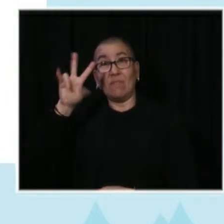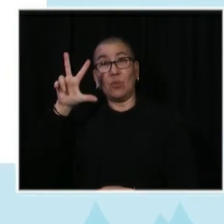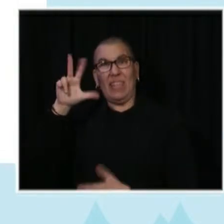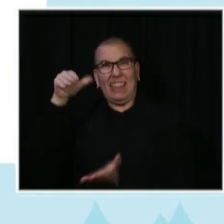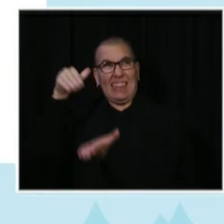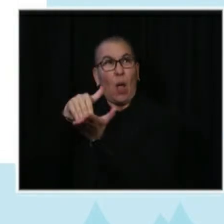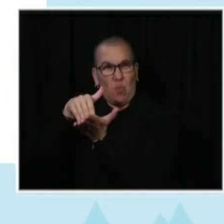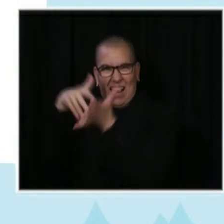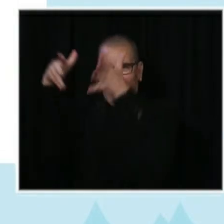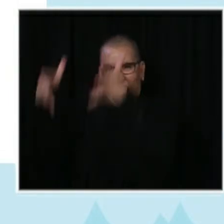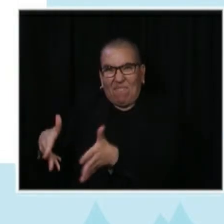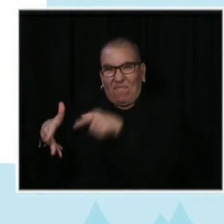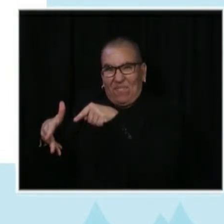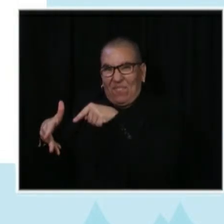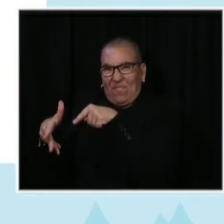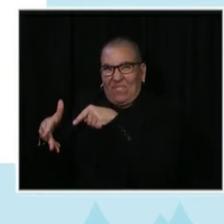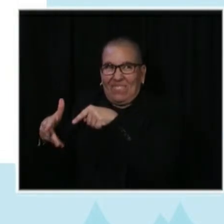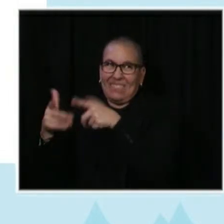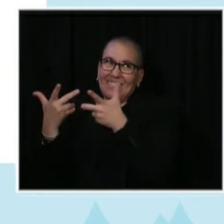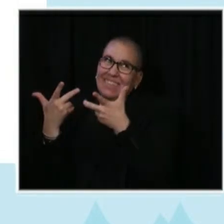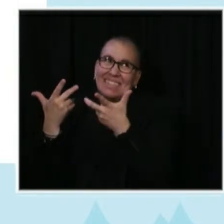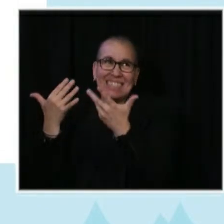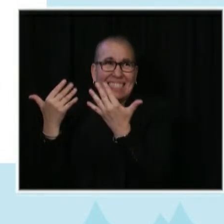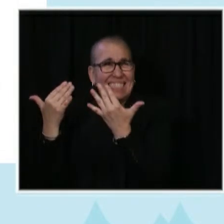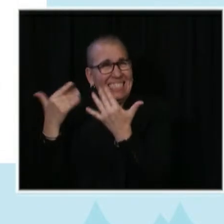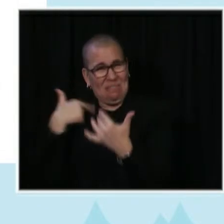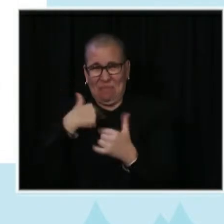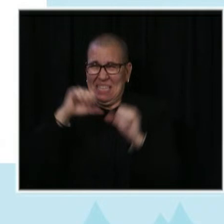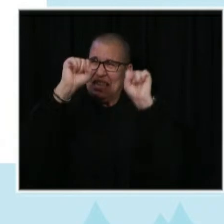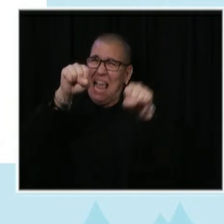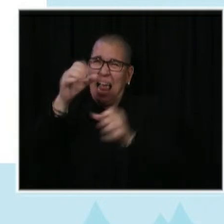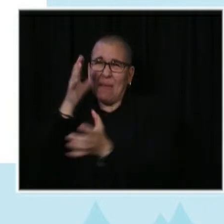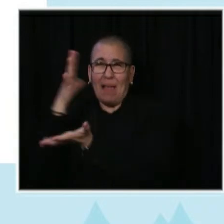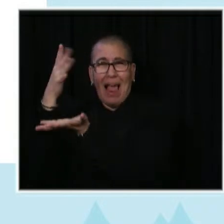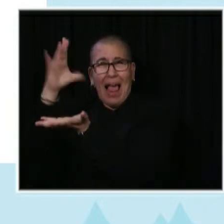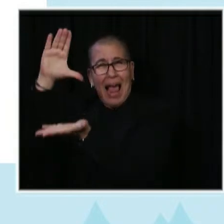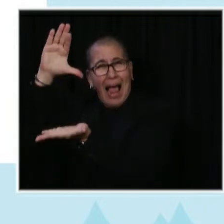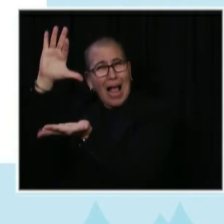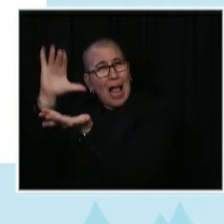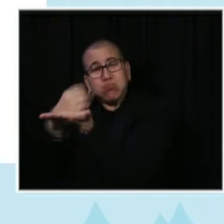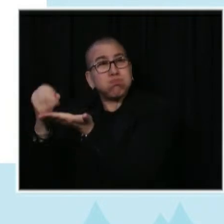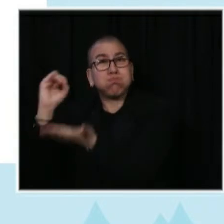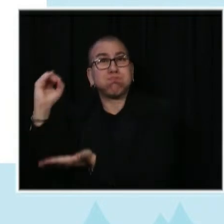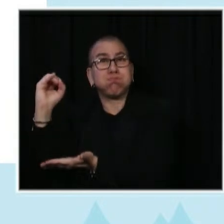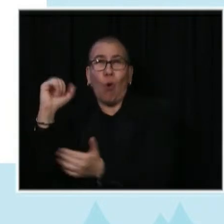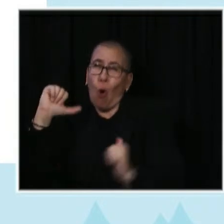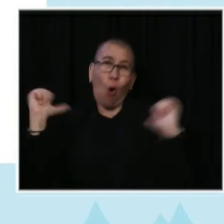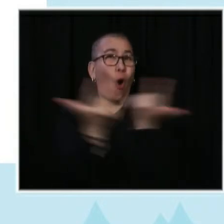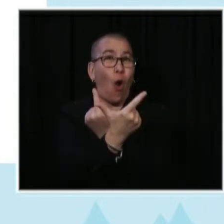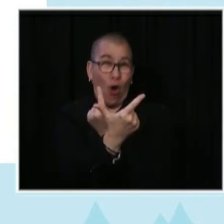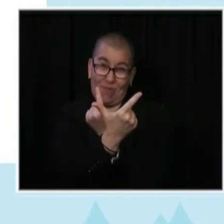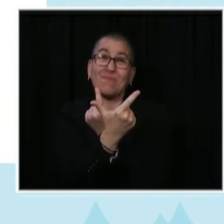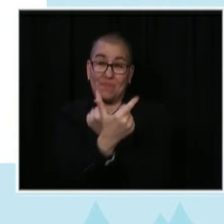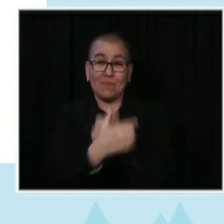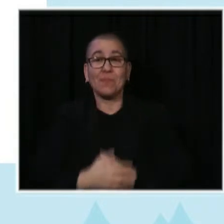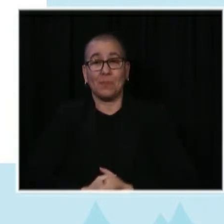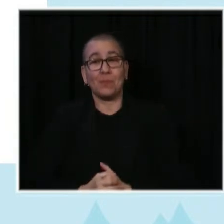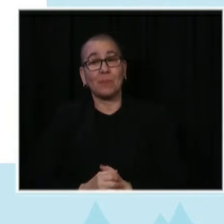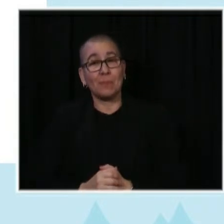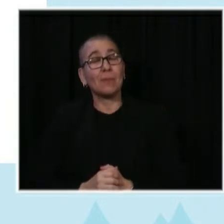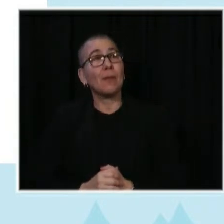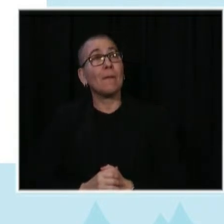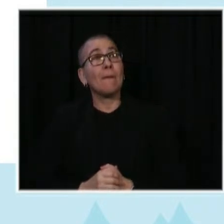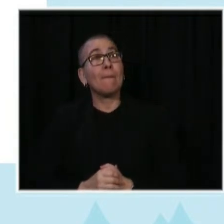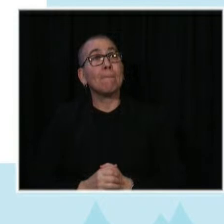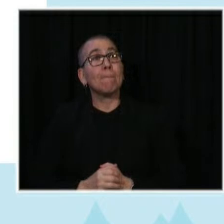had days, and Commissioner Malcolm will tell you this, when we were at our peak, where we can vaccinate an awful lot of people, and we can do it awfully fast. I would